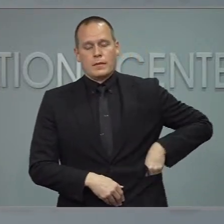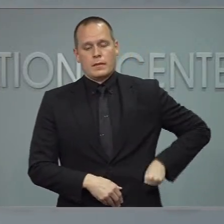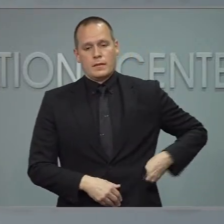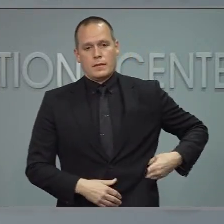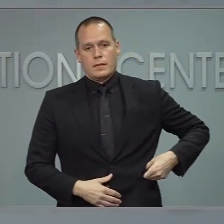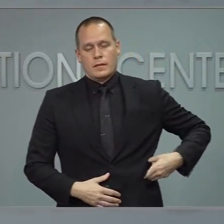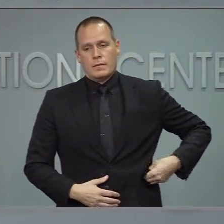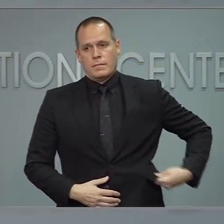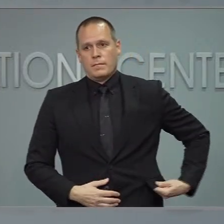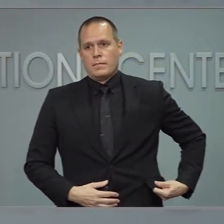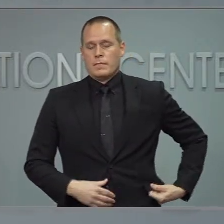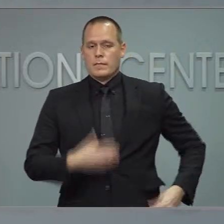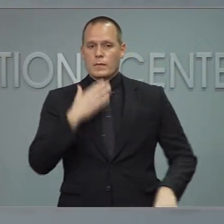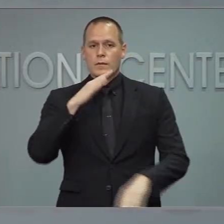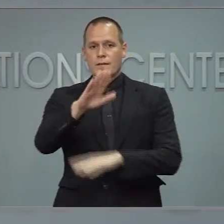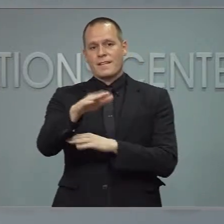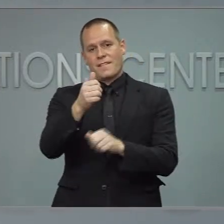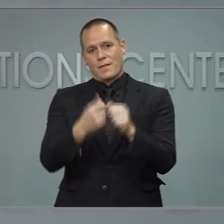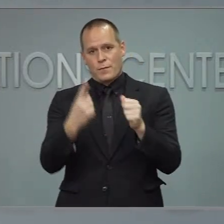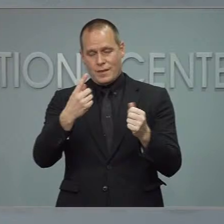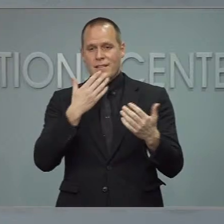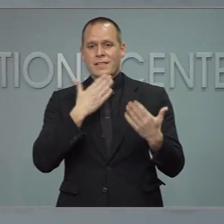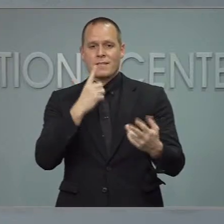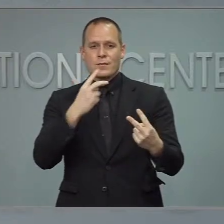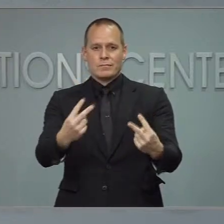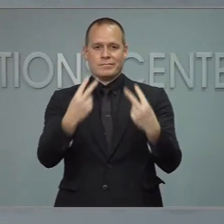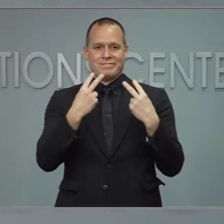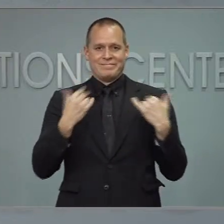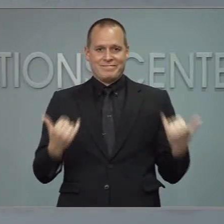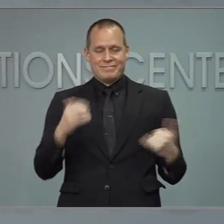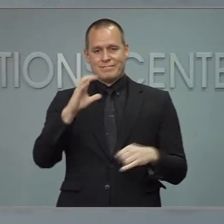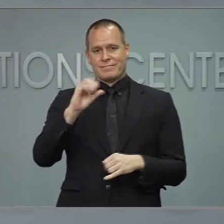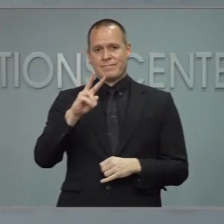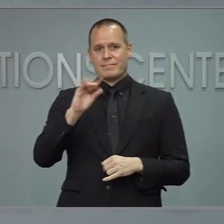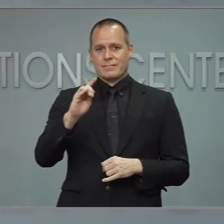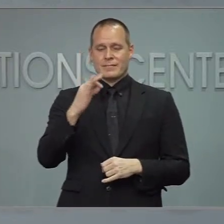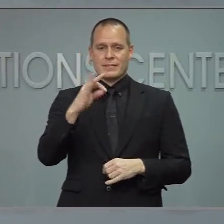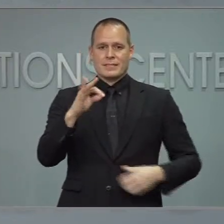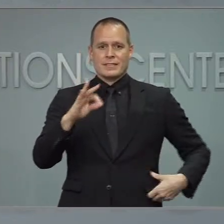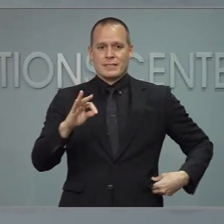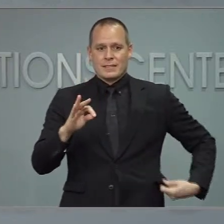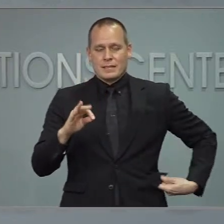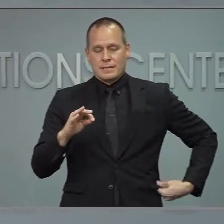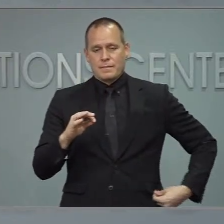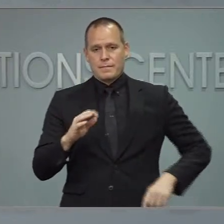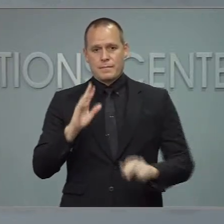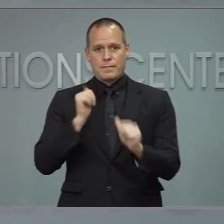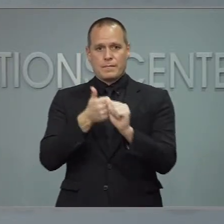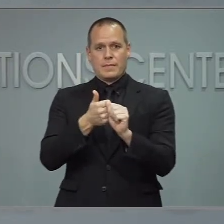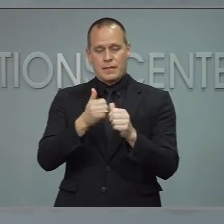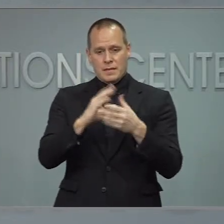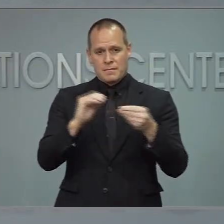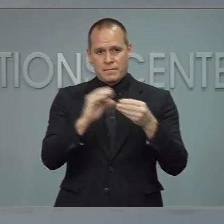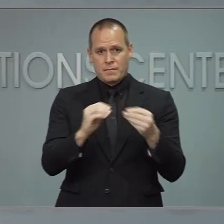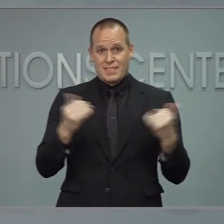Good afternoon, everybody, and thank you for joining today's COVID-19 update. As of today, we have had